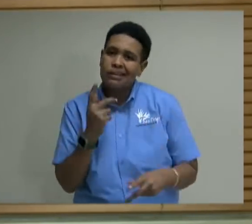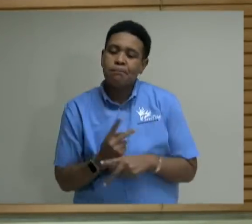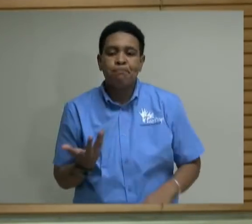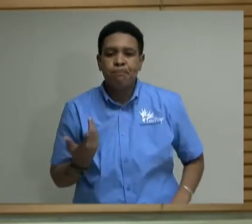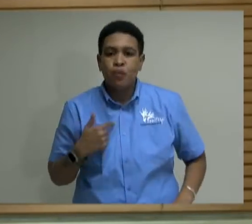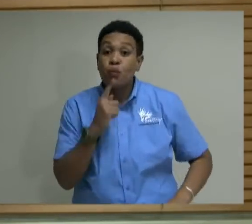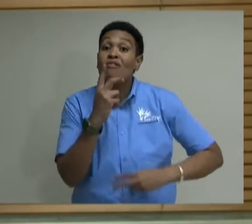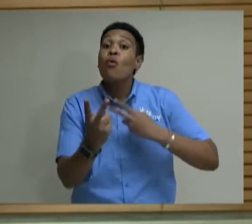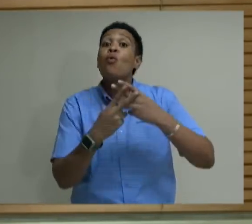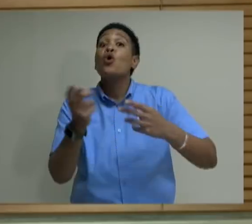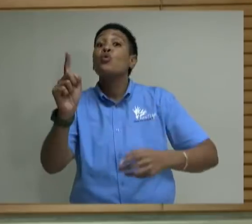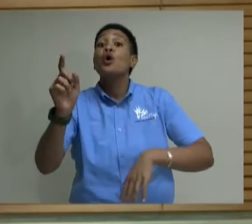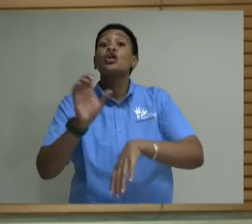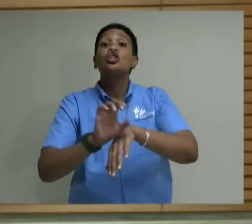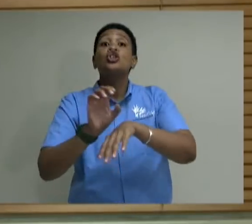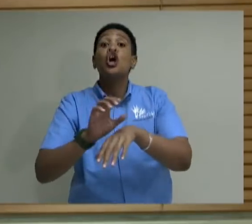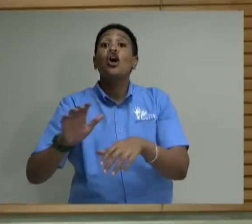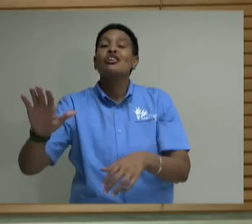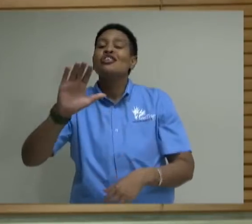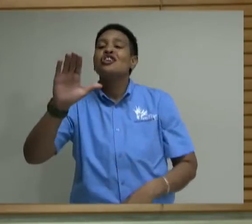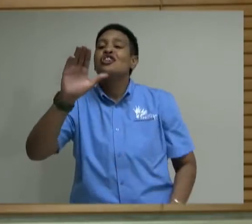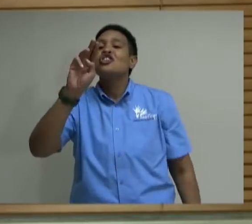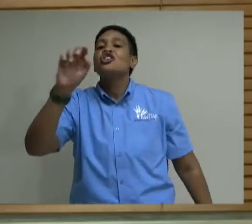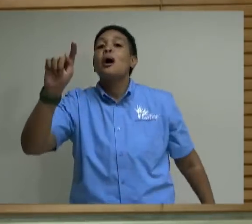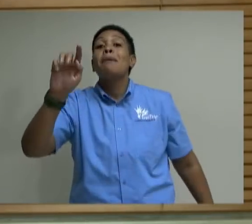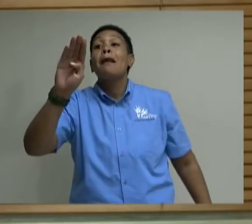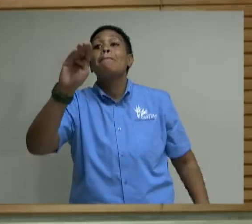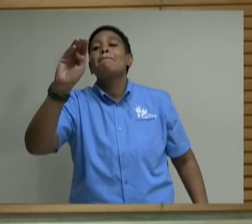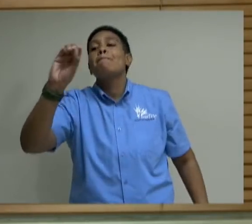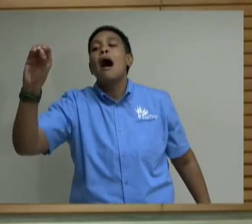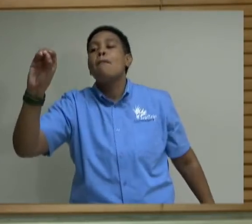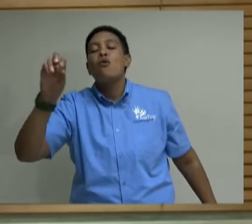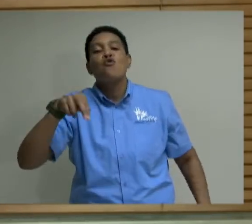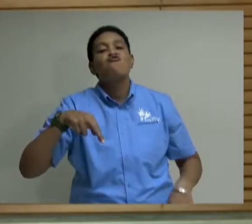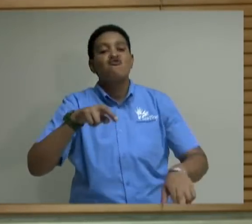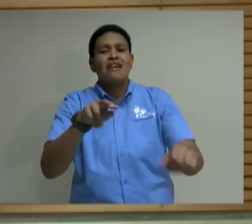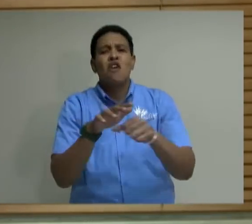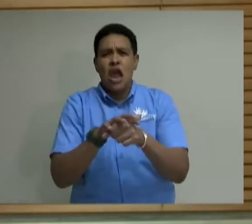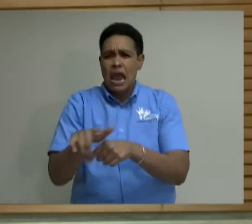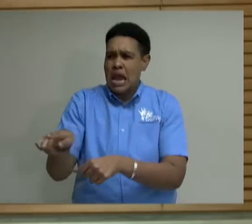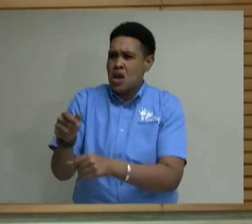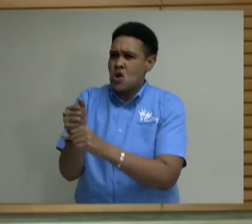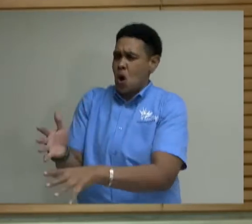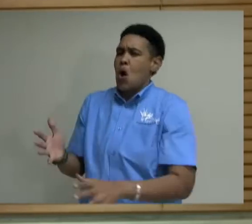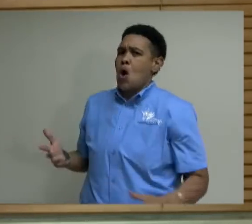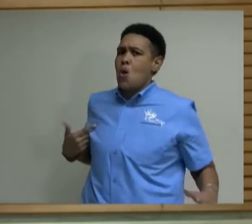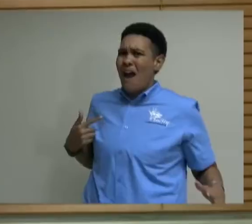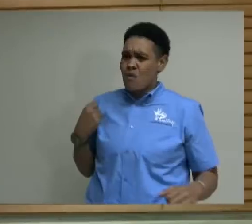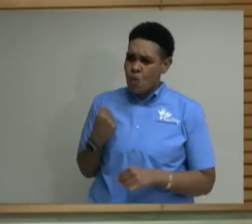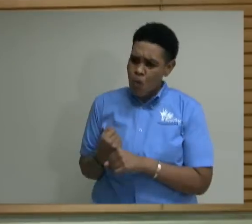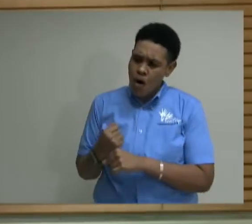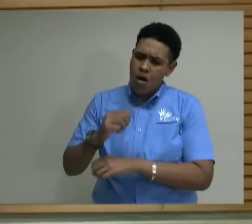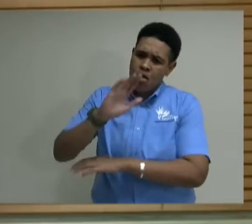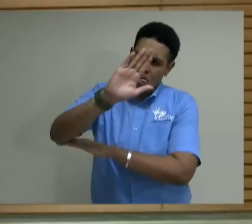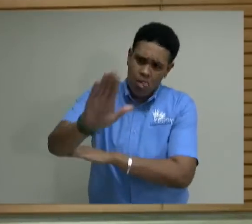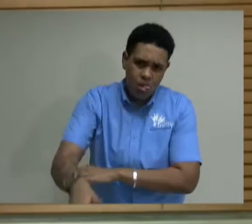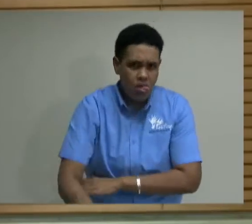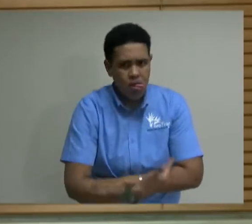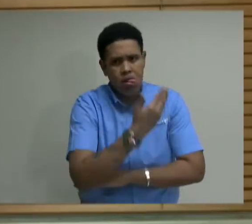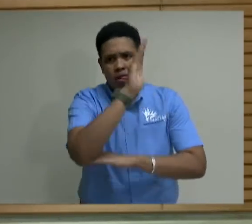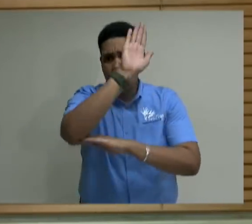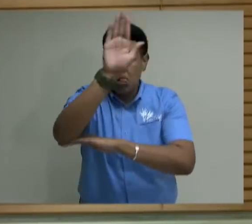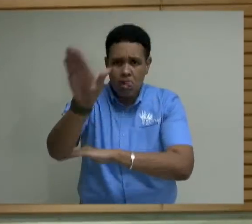quarantine the Church Corner, Summit, Bamboo River area, we really had to work day and night to get that